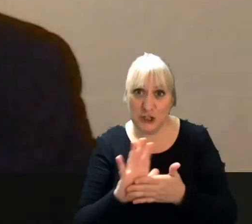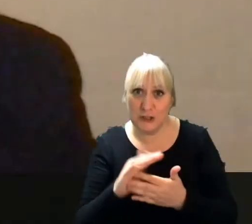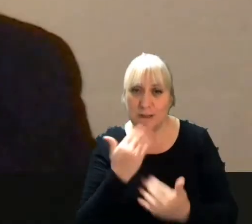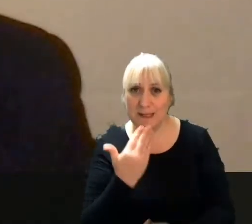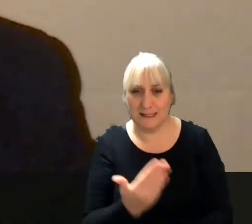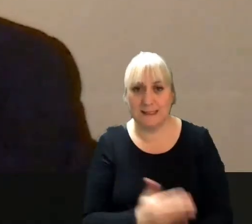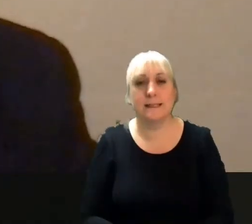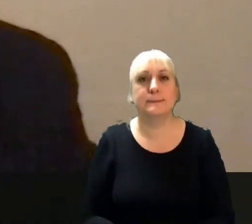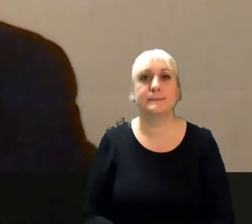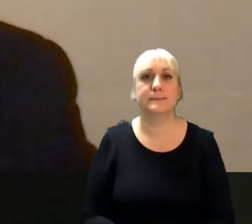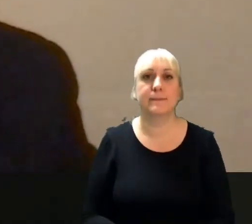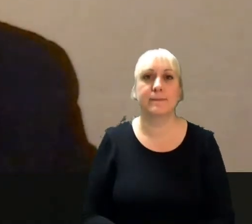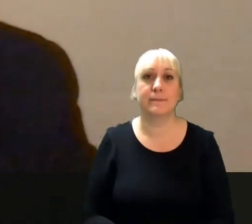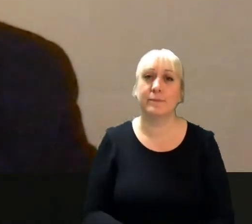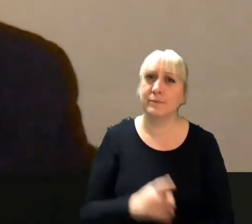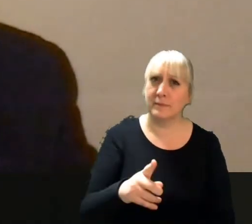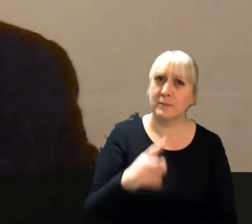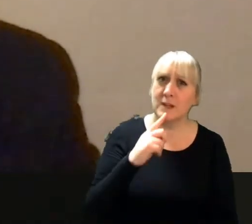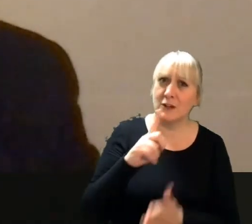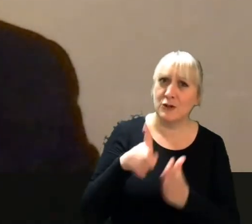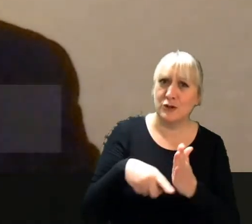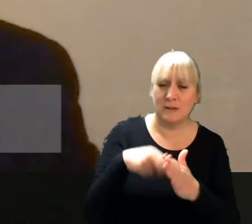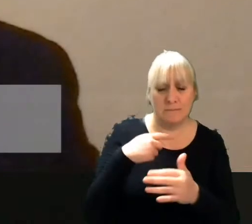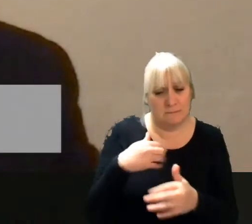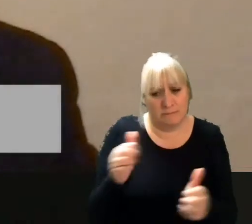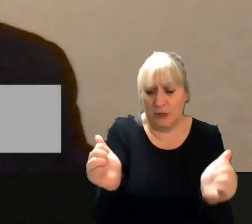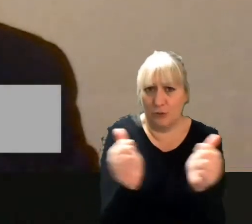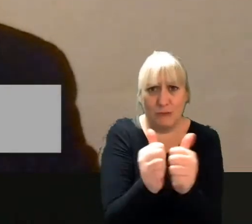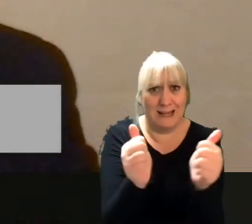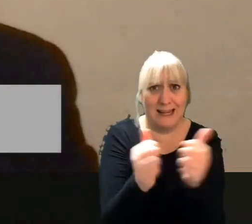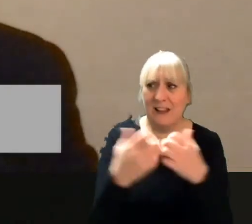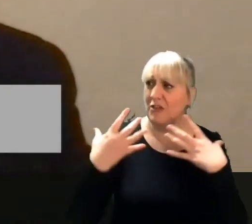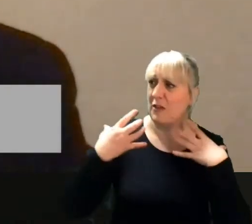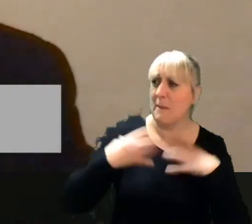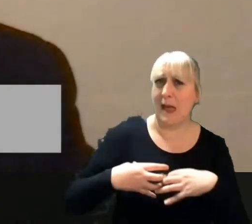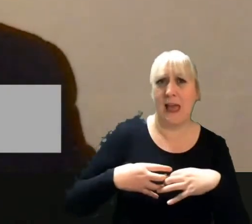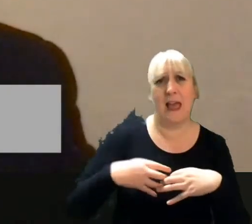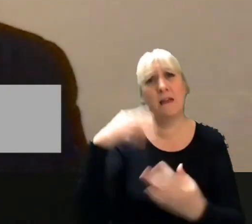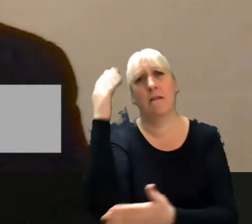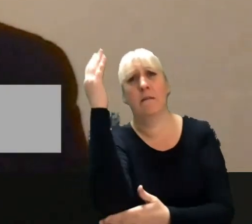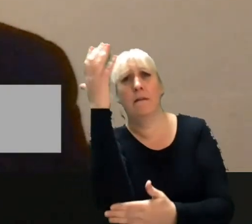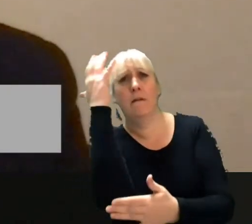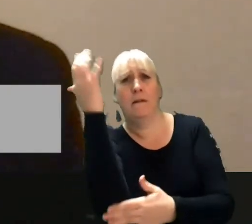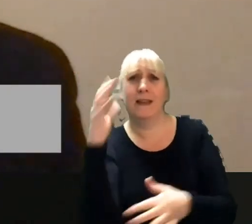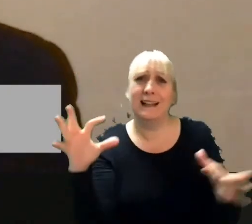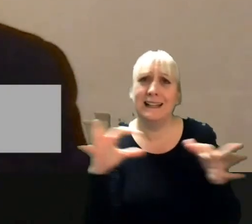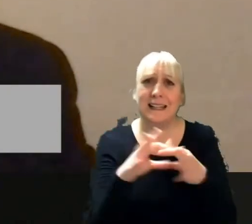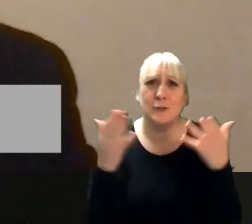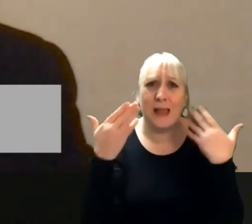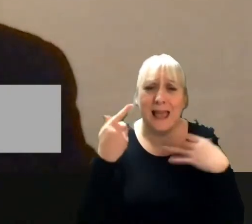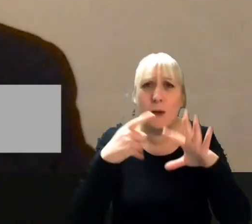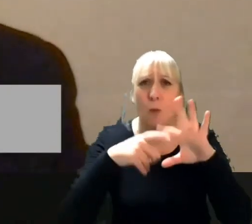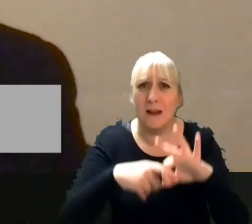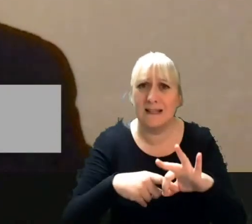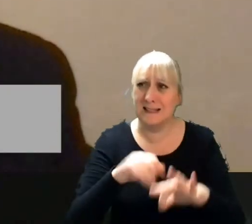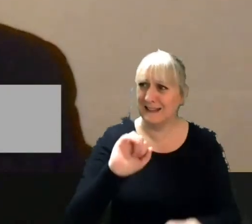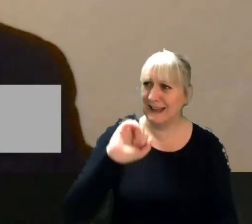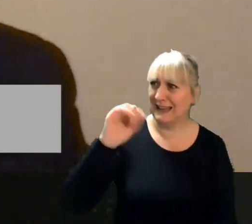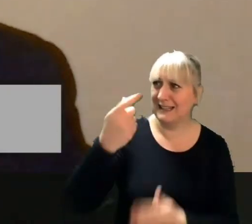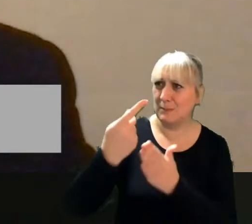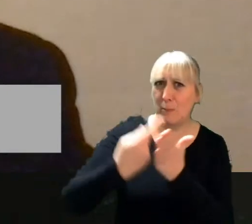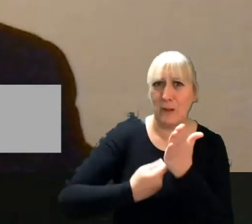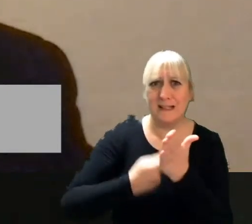were spot on. The Mayor is all hot air when it comes to air quality. All his policies are to do with